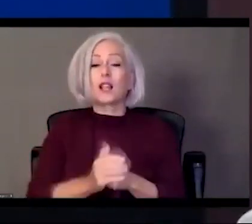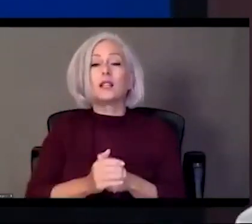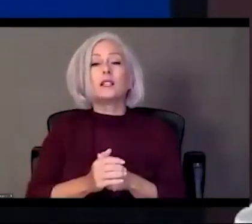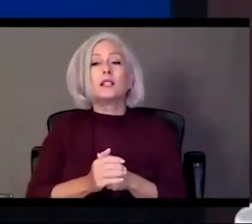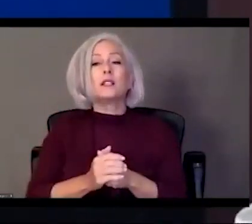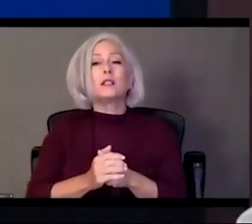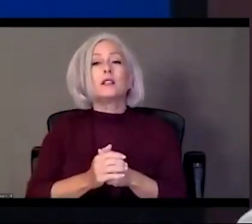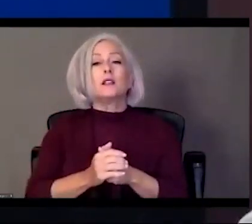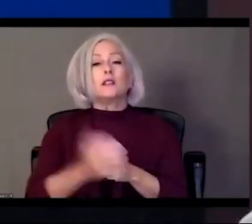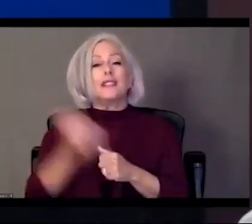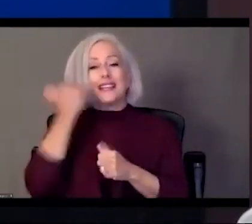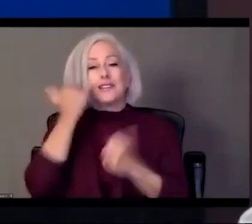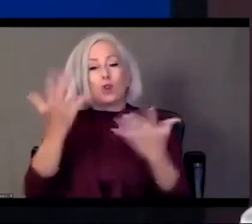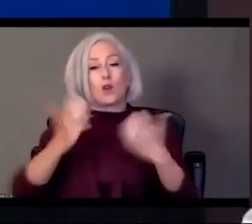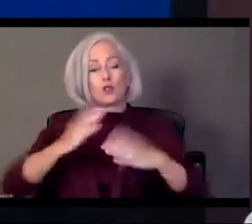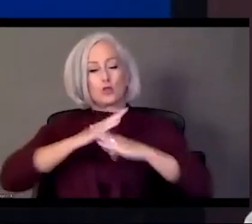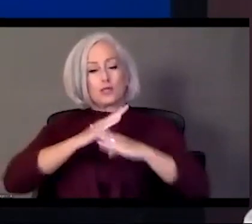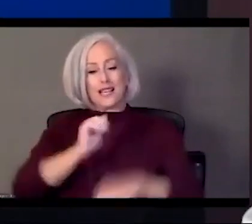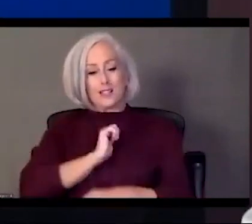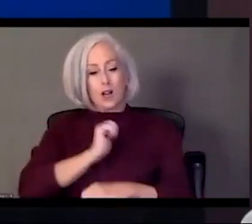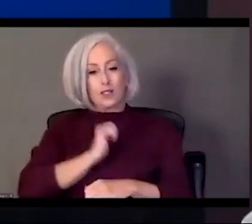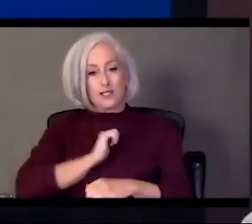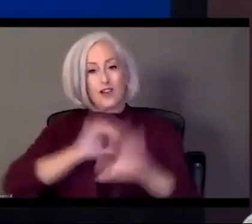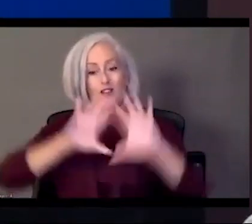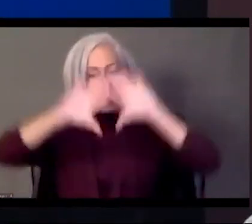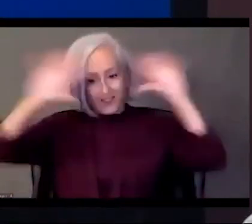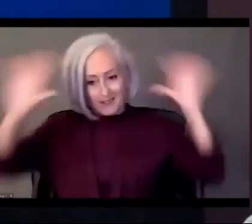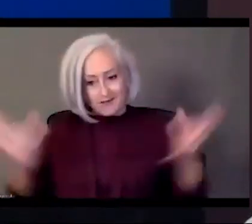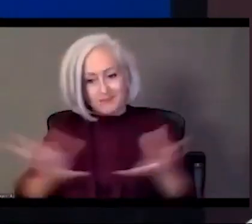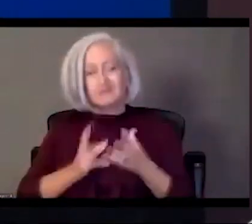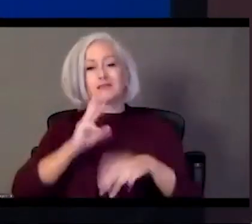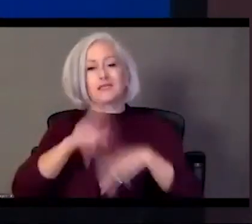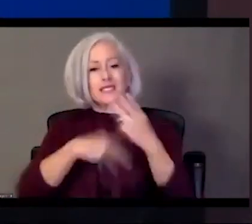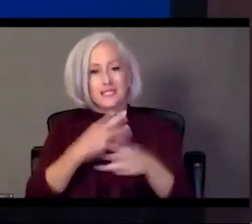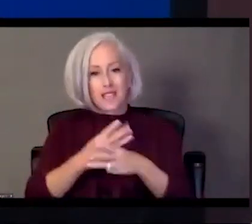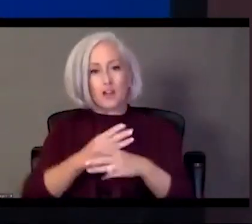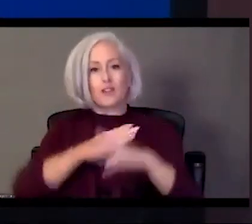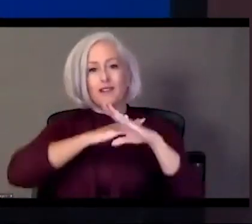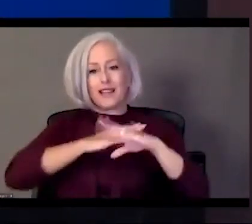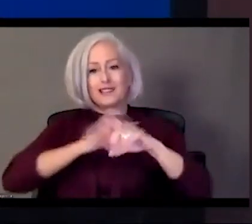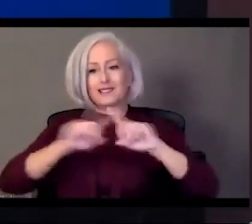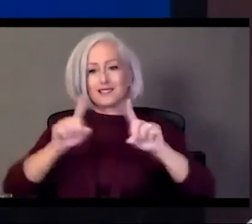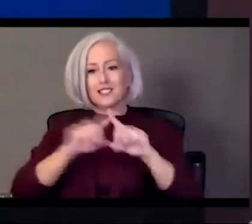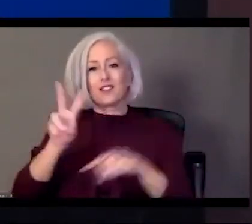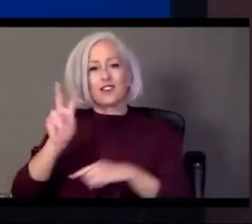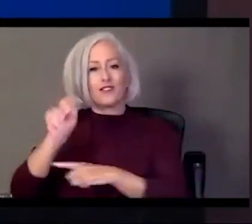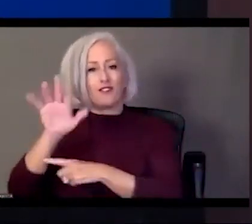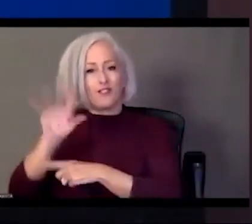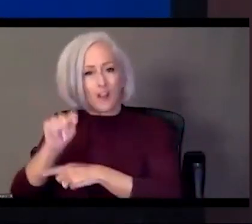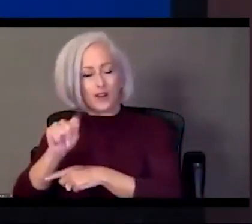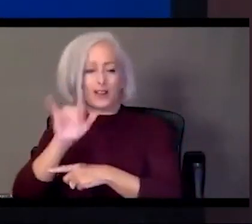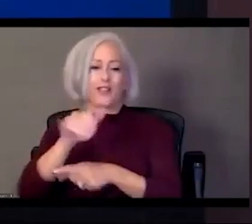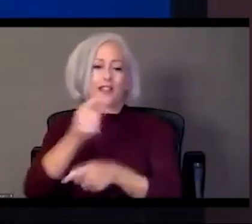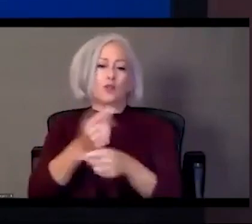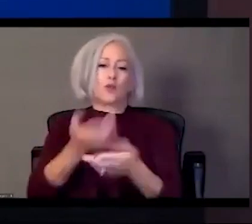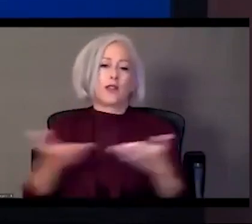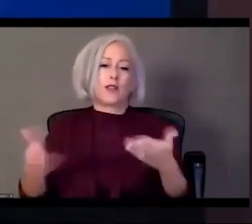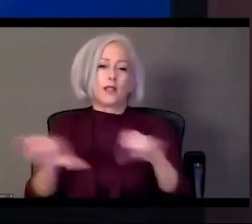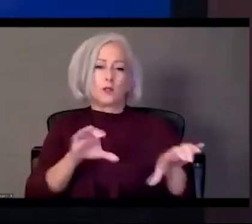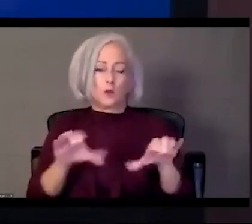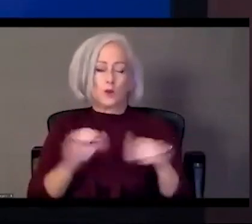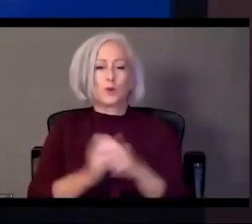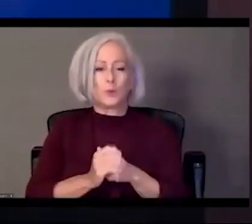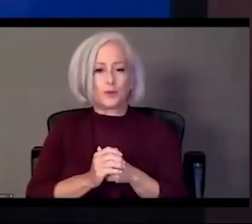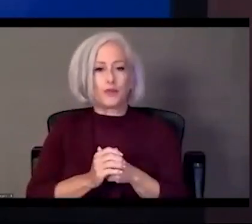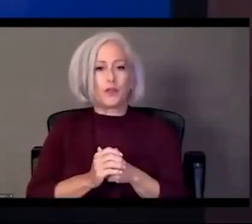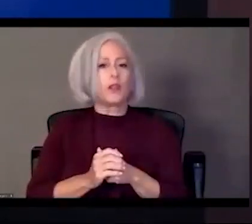protect ourselves as a society against the Delta variant as well as other variants, going to be the right thing to do. In addition, I think that they have not sped it too fast,